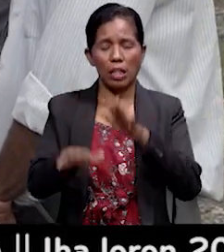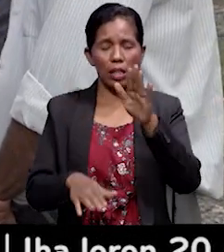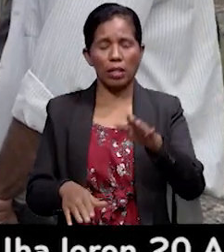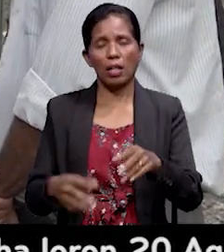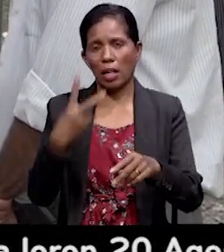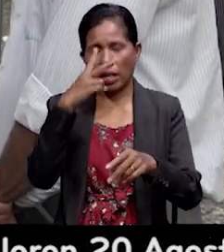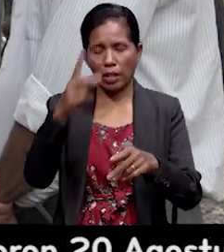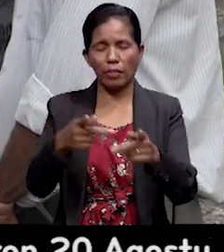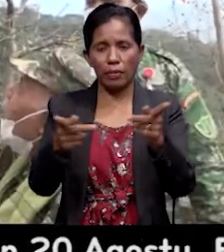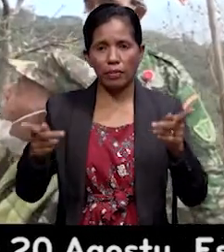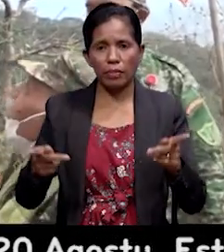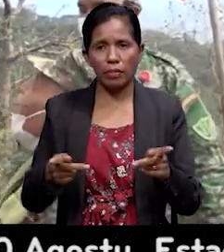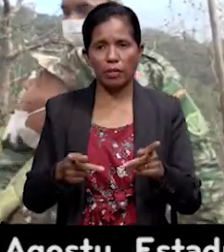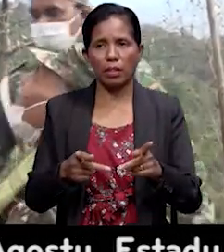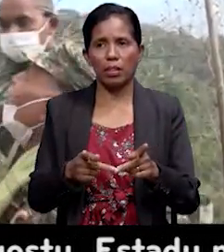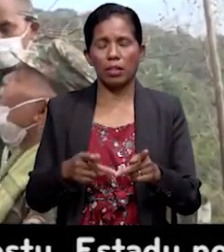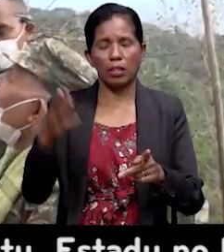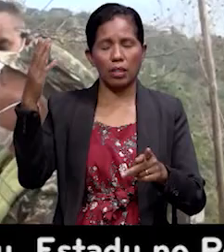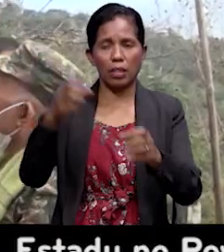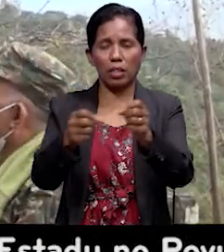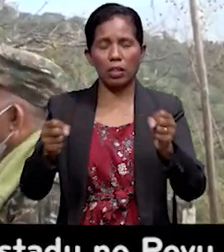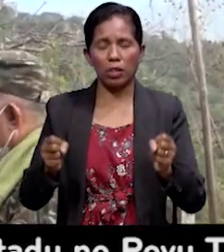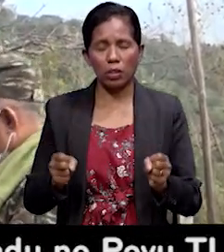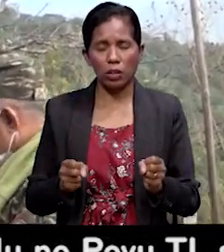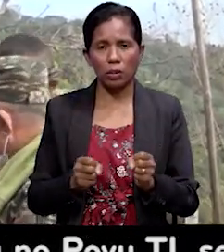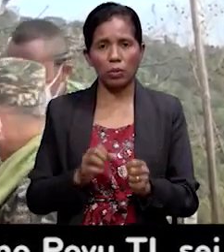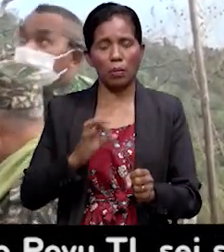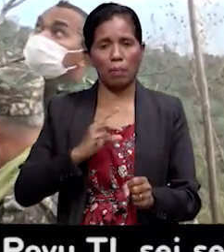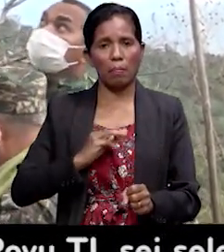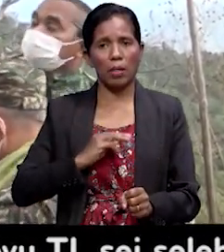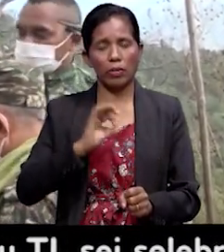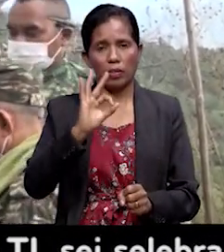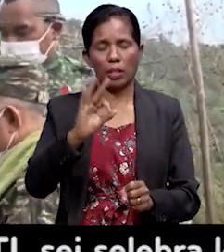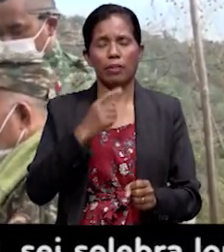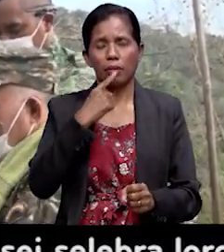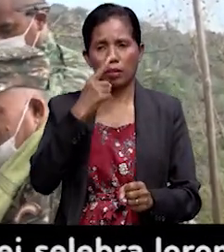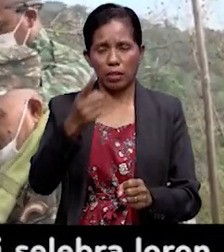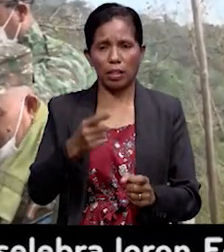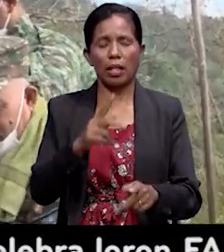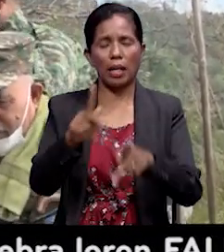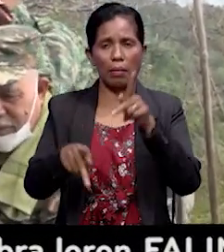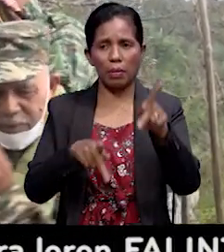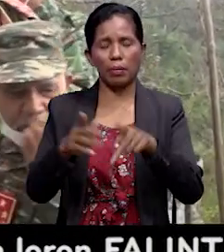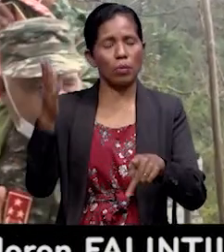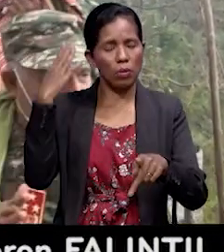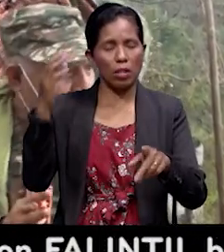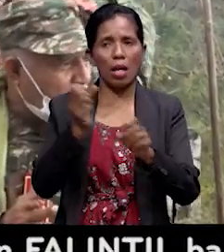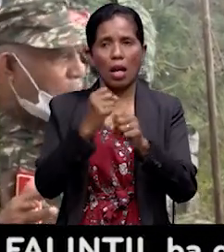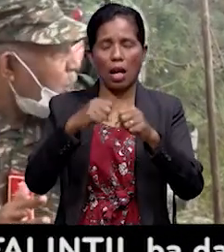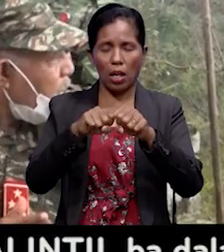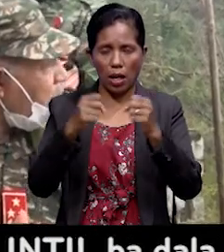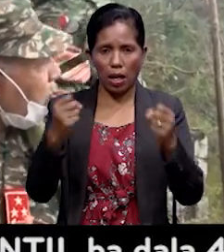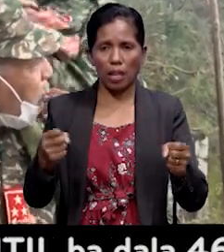hari plaka memoria da zerois iha suku Holarua Manufahi. Lerianan Timur hateten ema siranebe makistraga plaka memoria